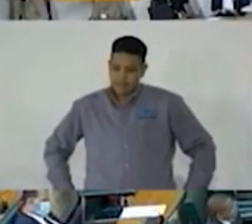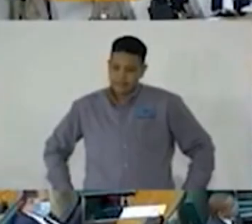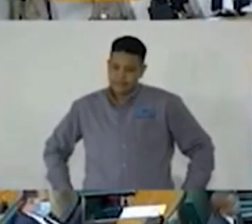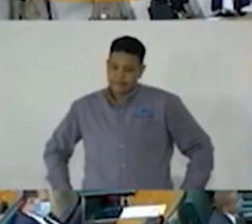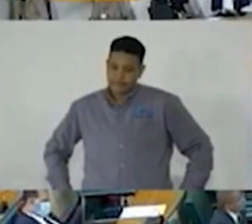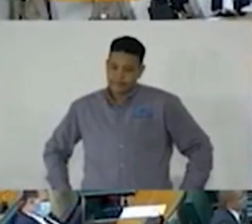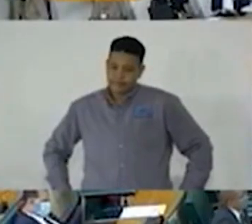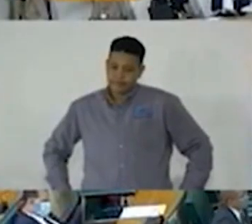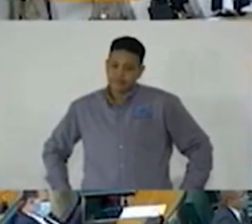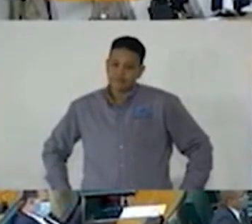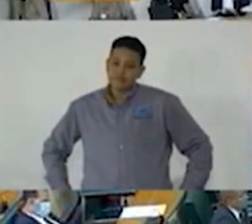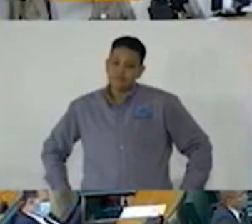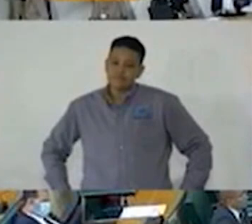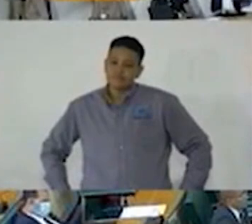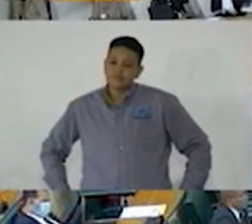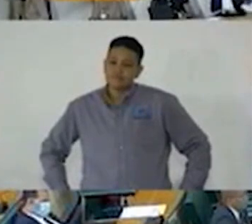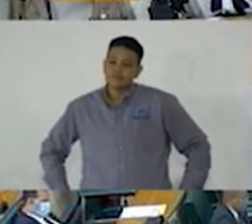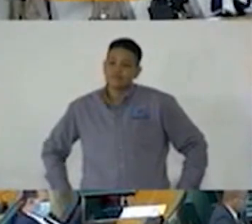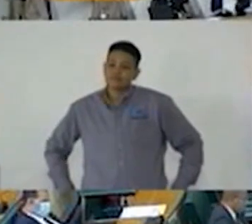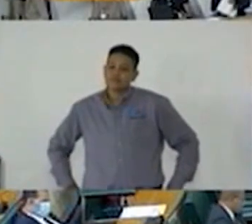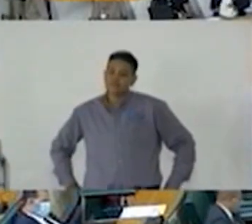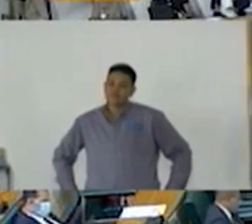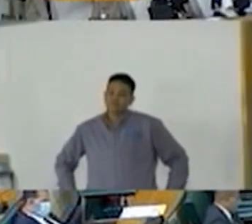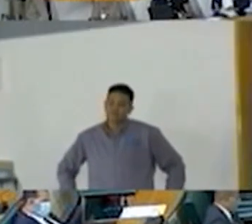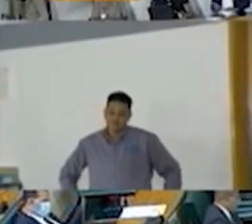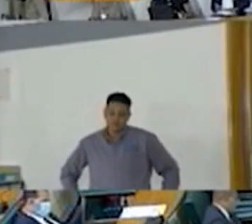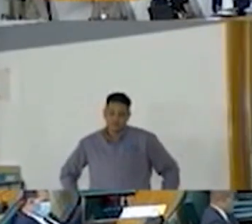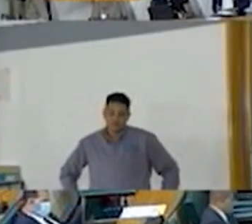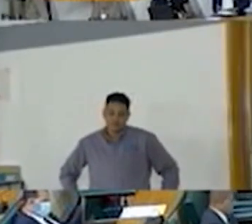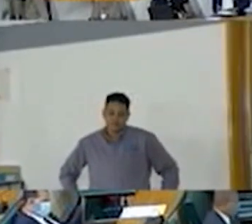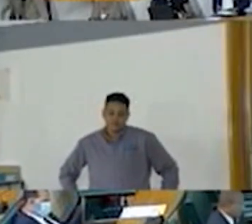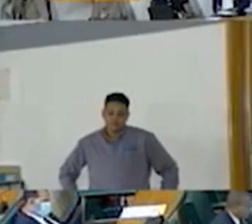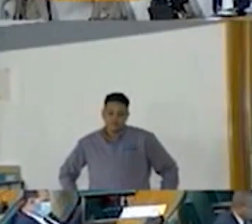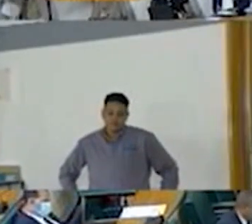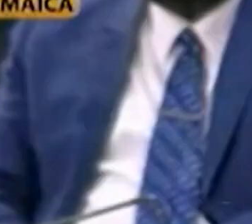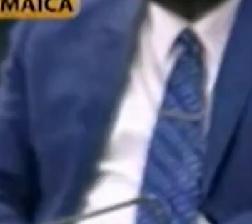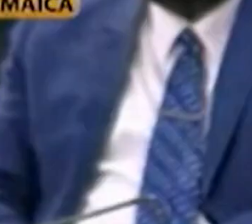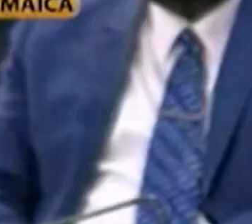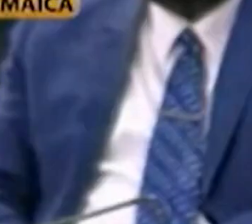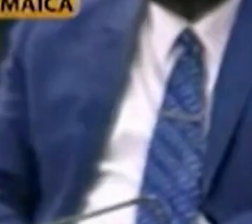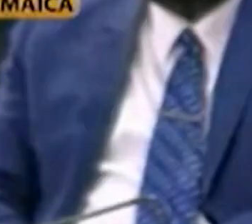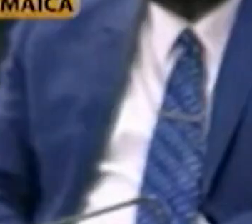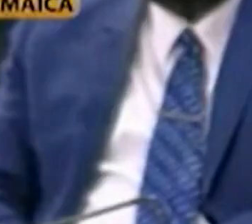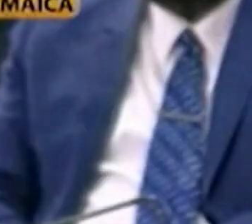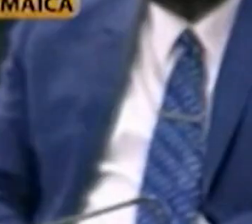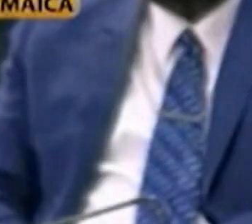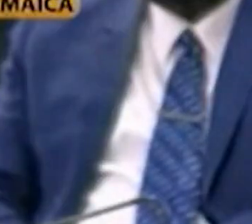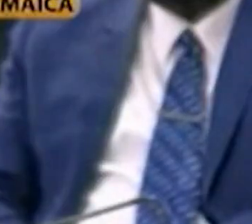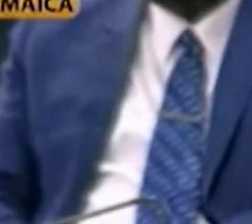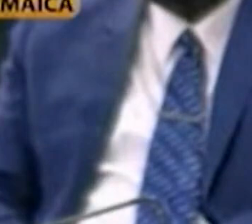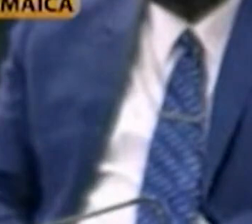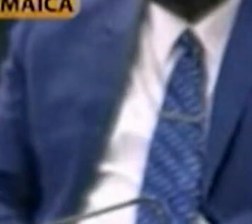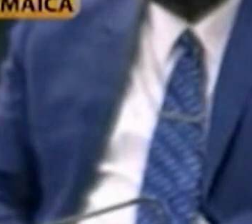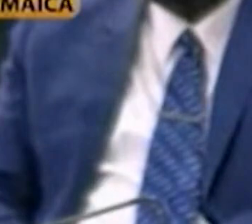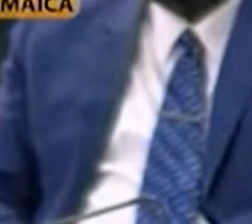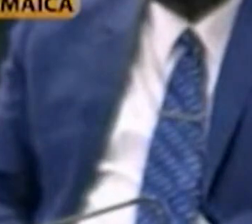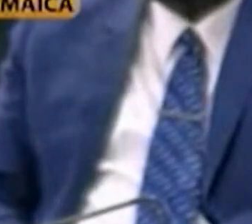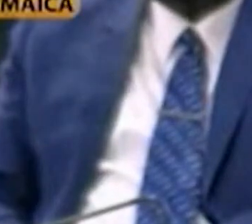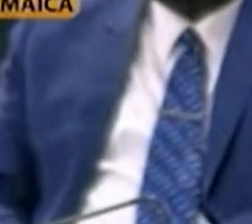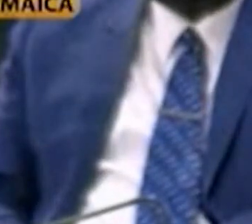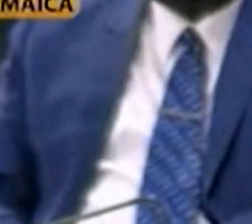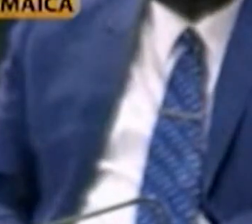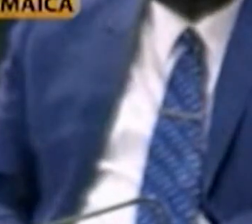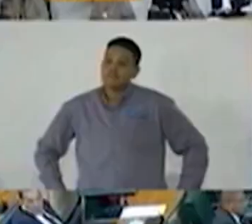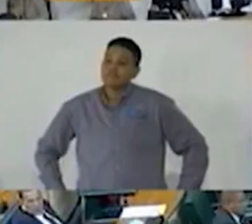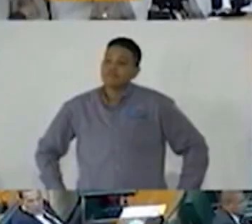Now the government is moving full speed ahead with the plans for Jamaica to become a republic. An advisory committee has been set up to work with the